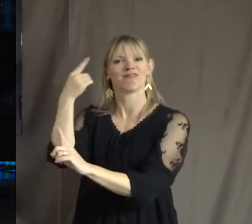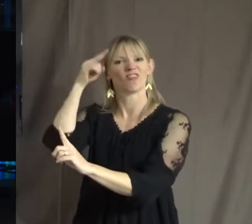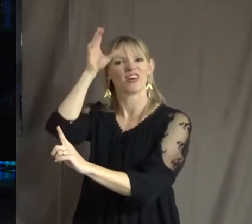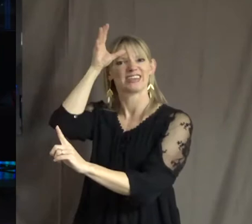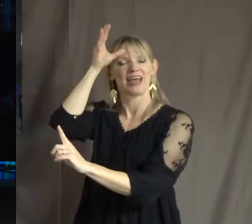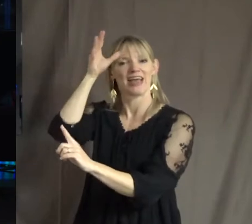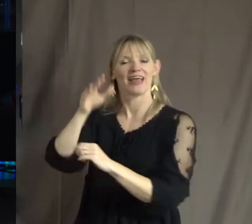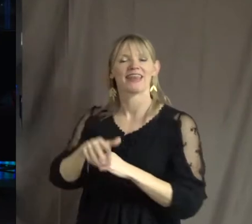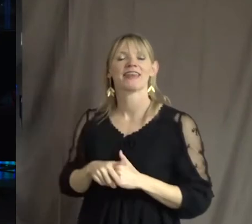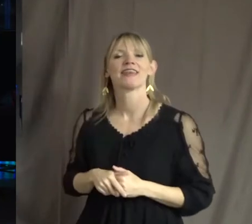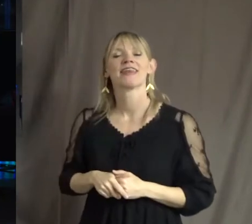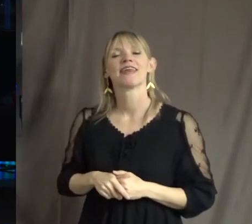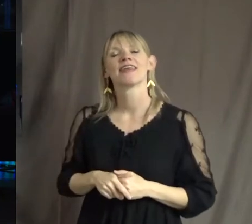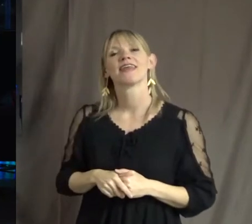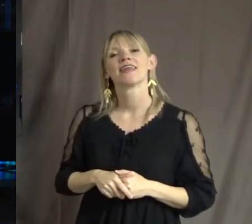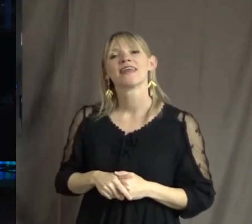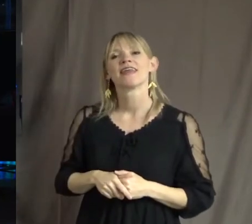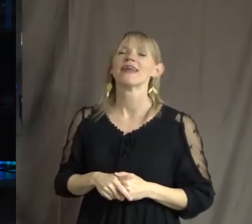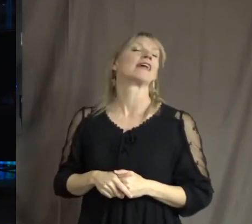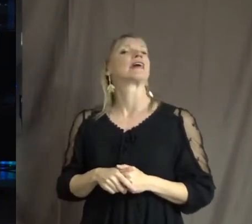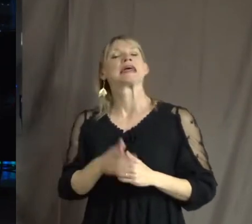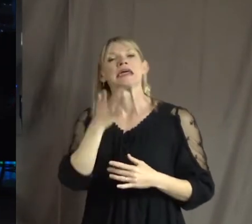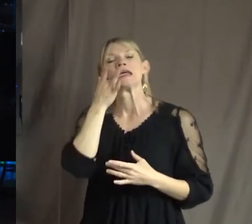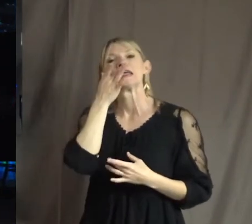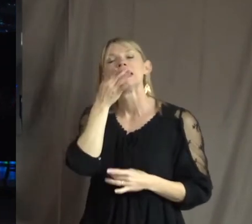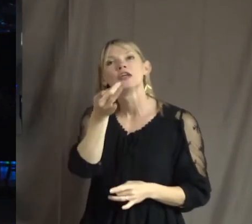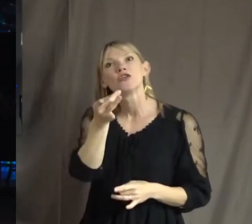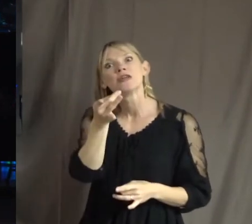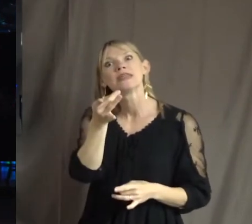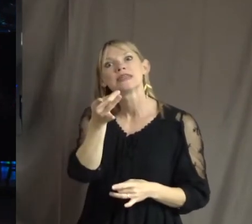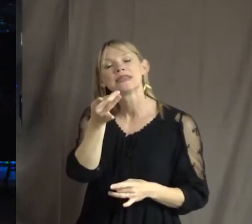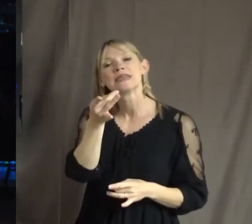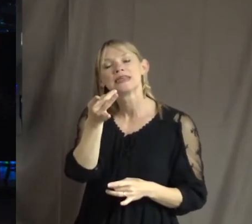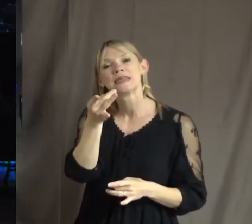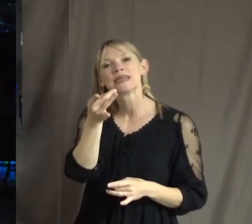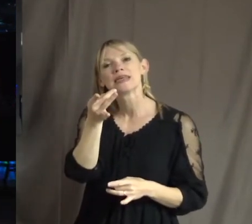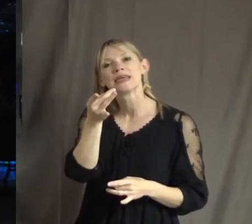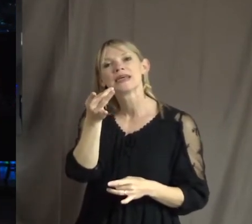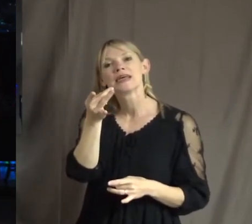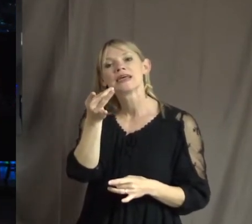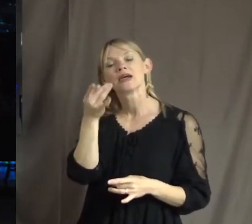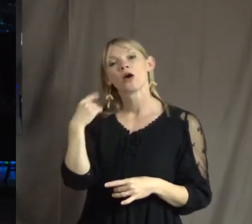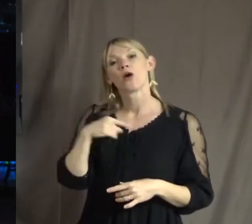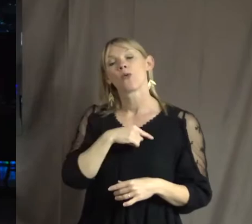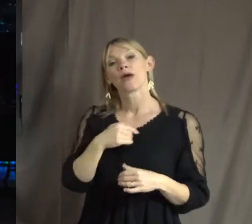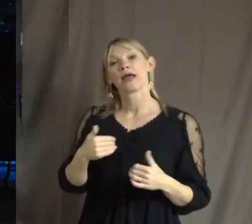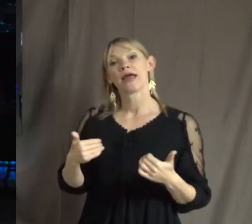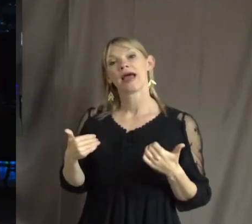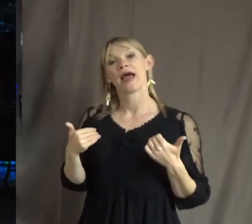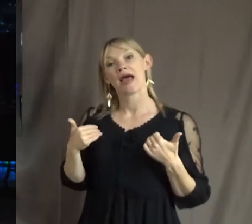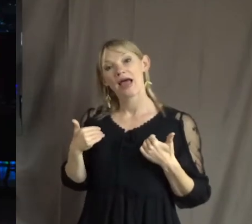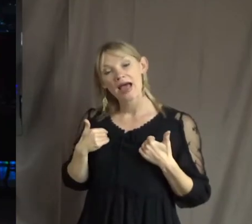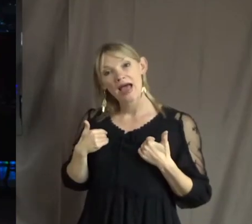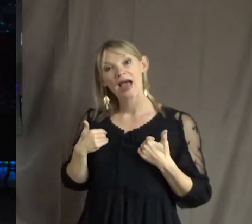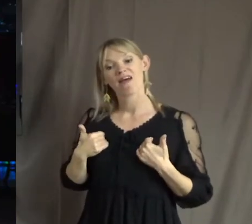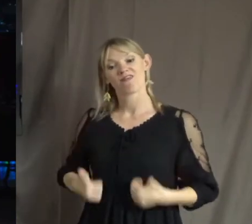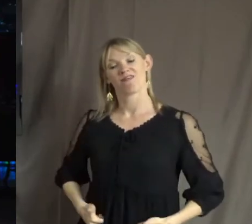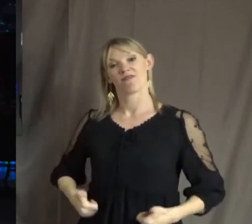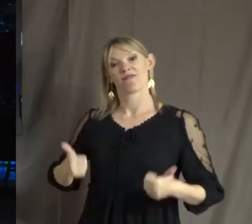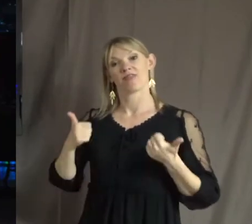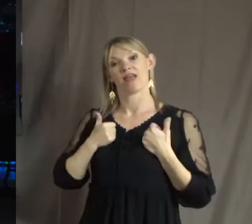And so it's interesting how many times when we have such a change in our